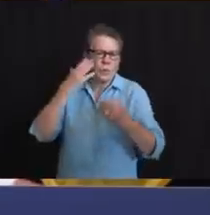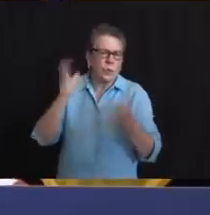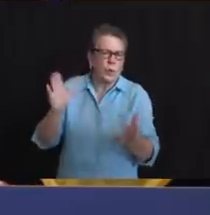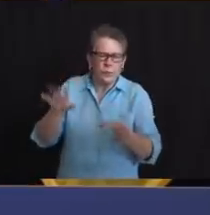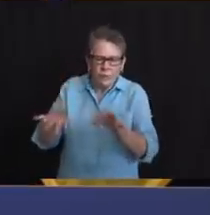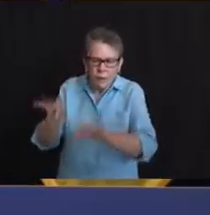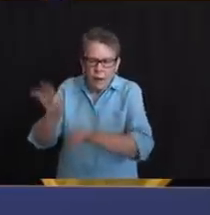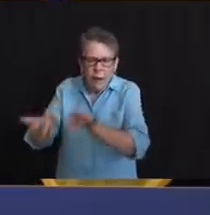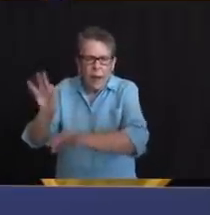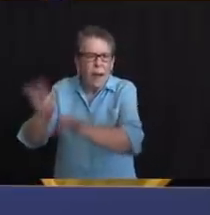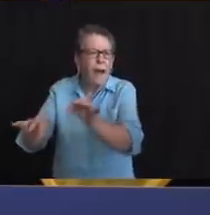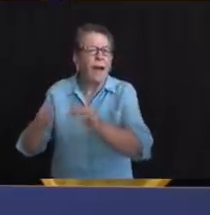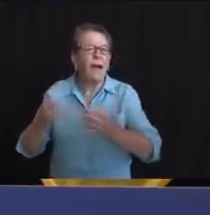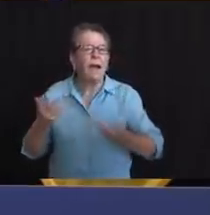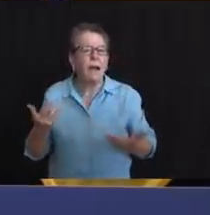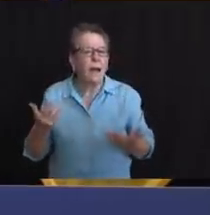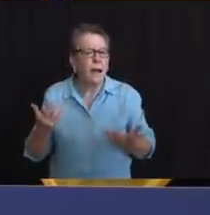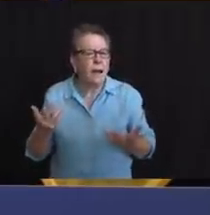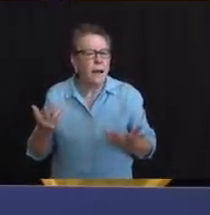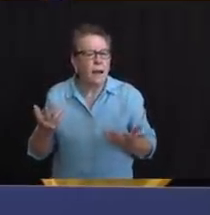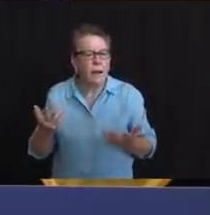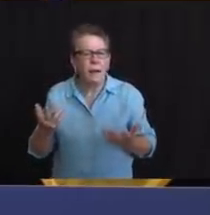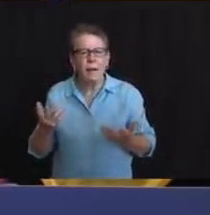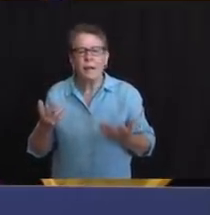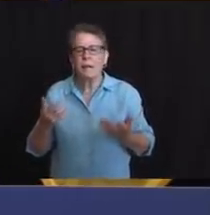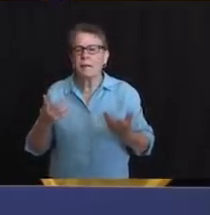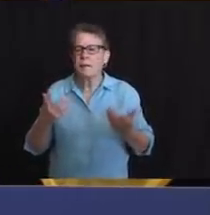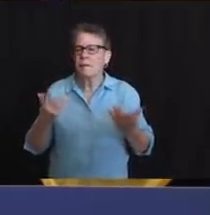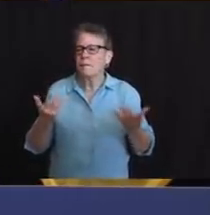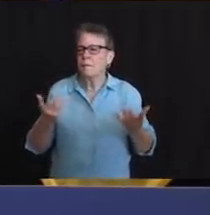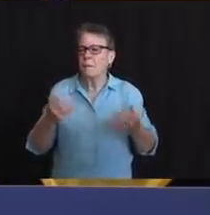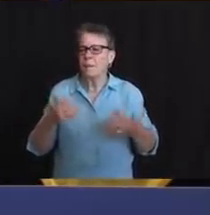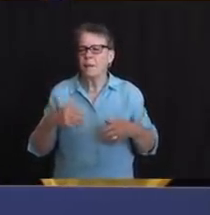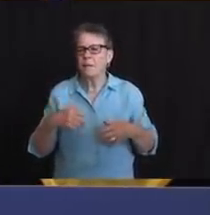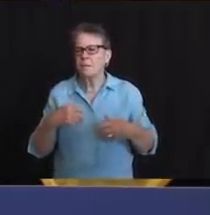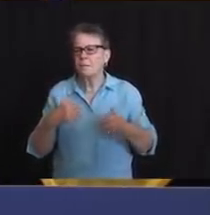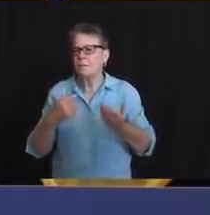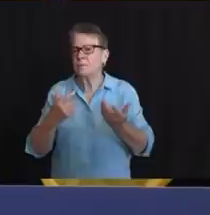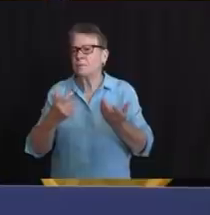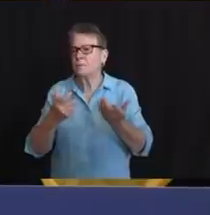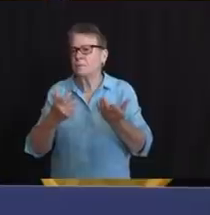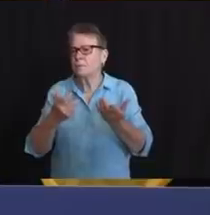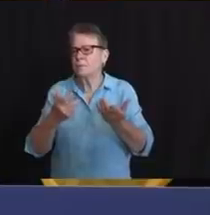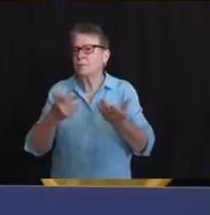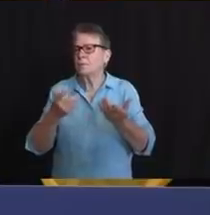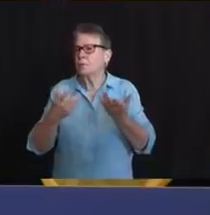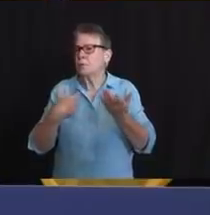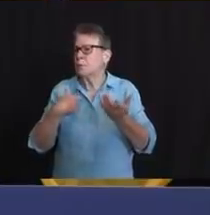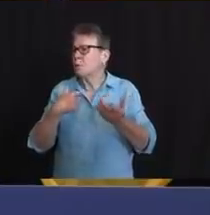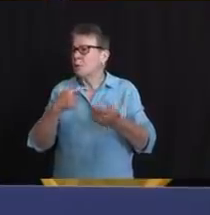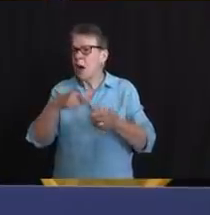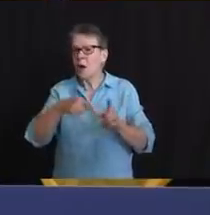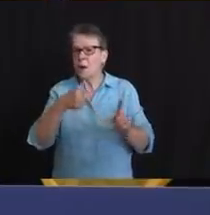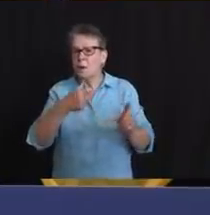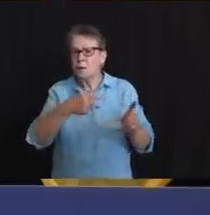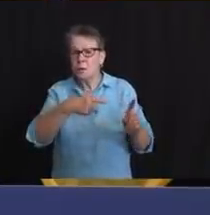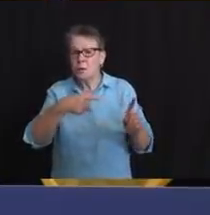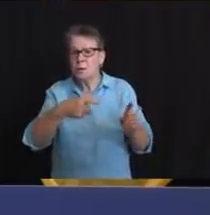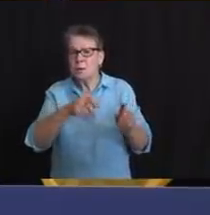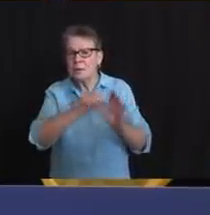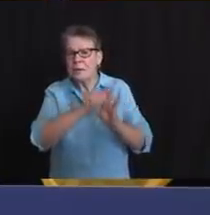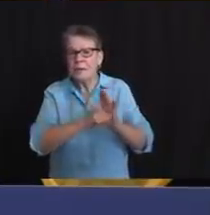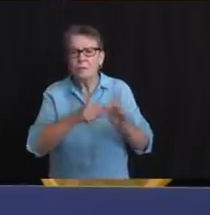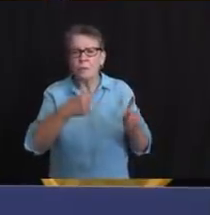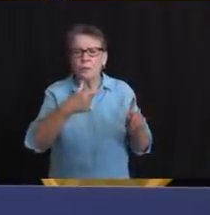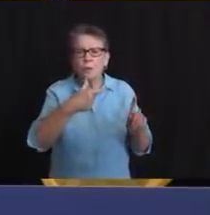about the iron pipeline coming up from states like Georgia up north into New Jersey. So why do I say that?